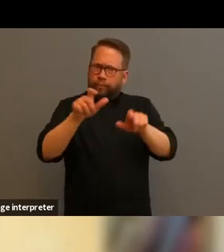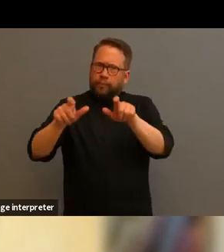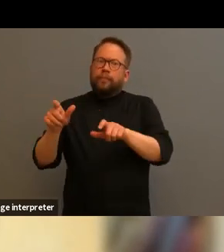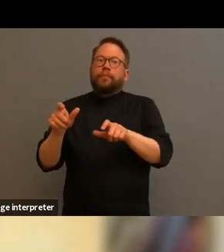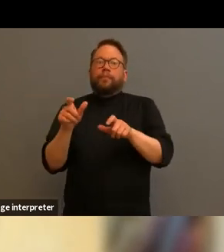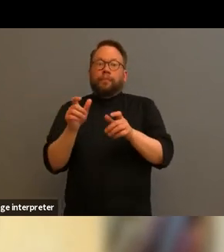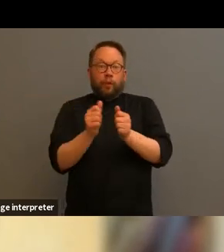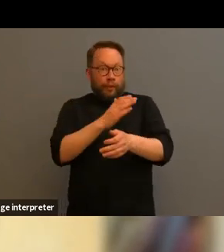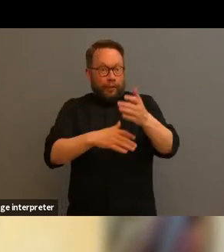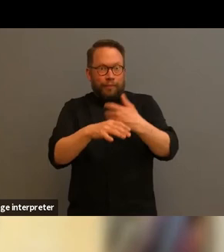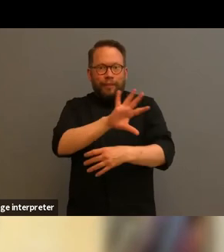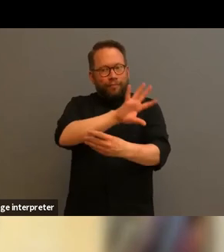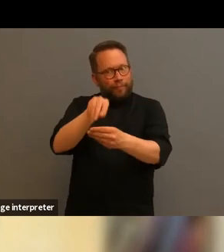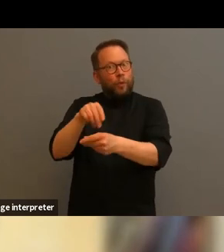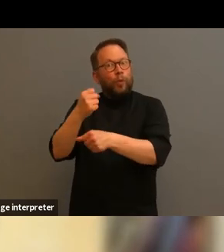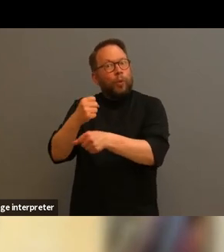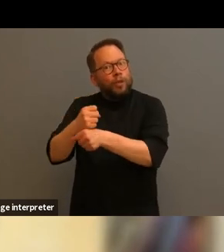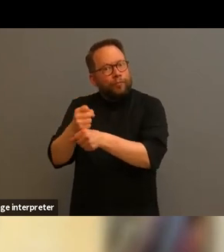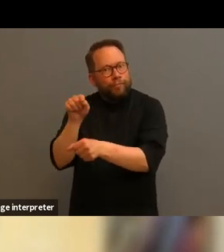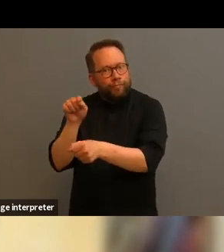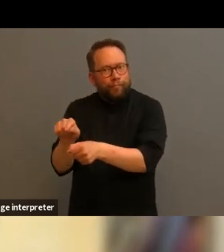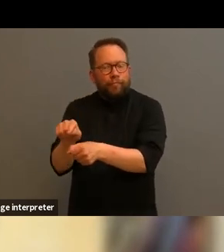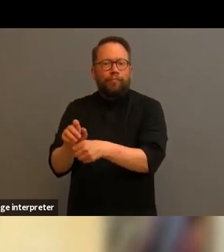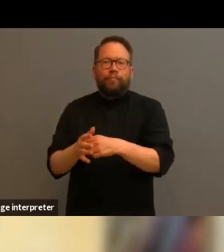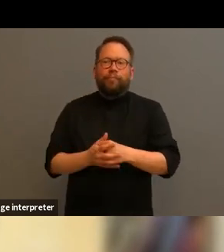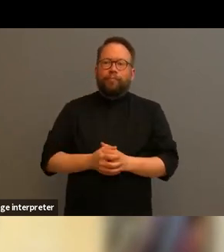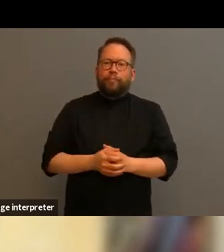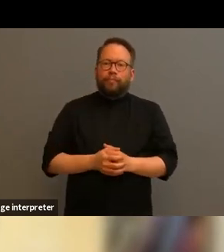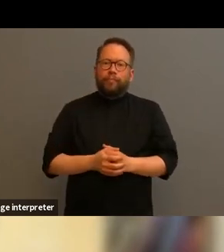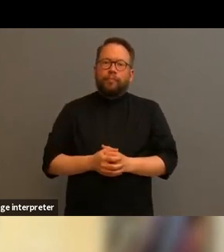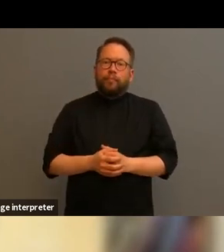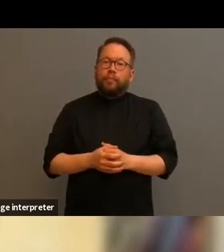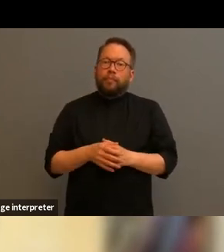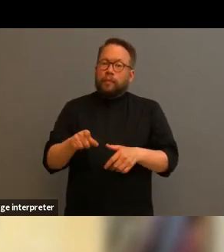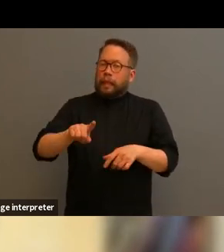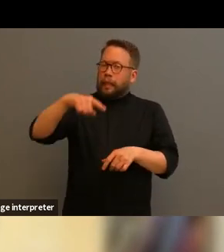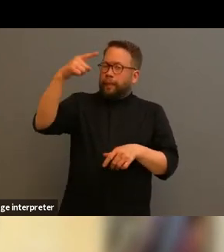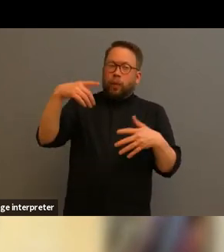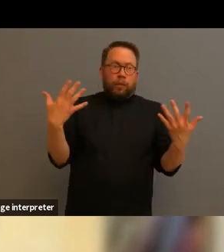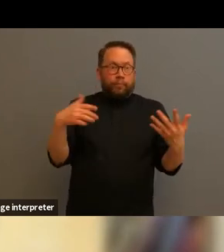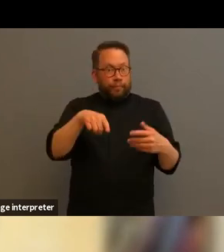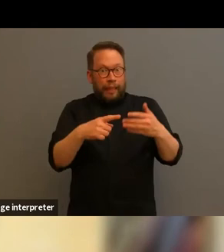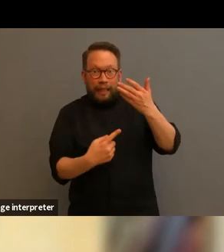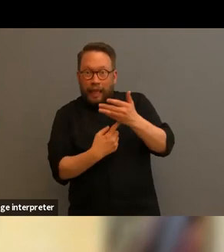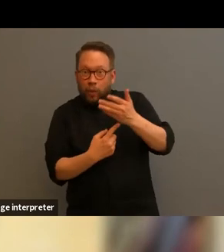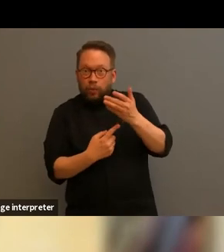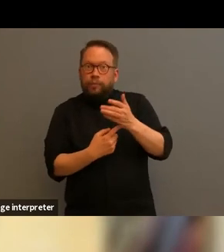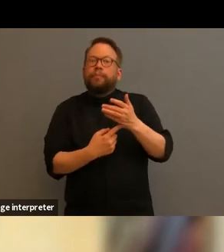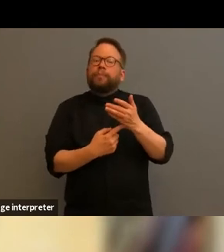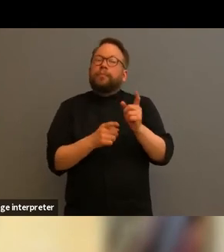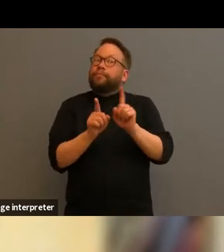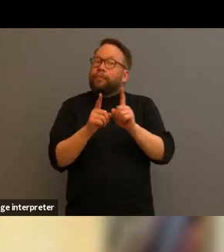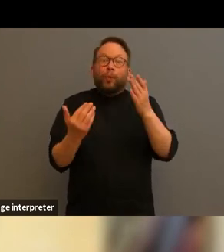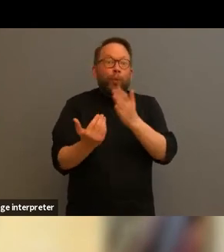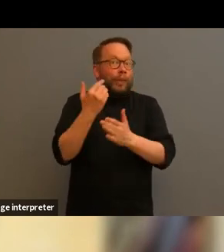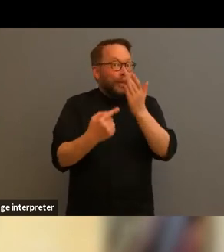I think it's also a key part of the strategy that has been, but also the new strategy that has just been